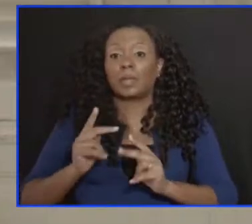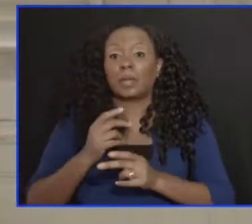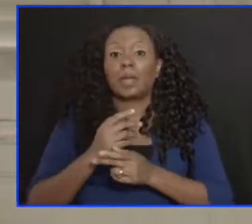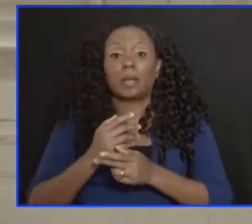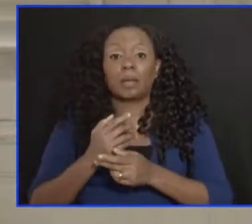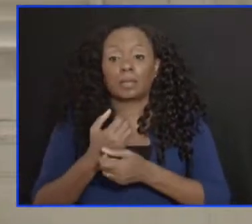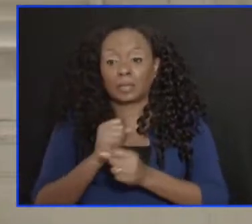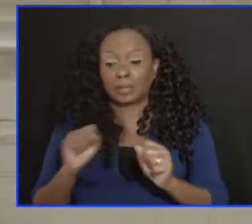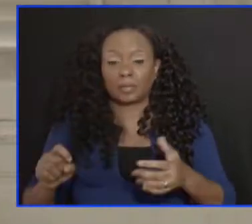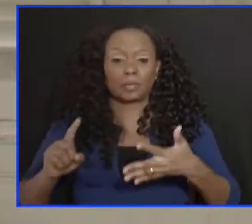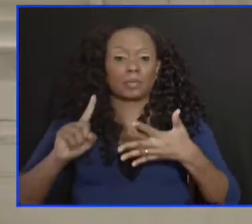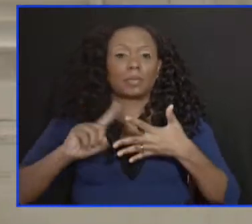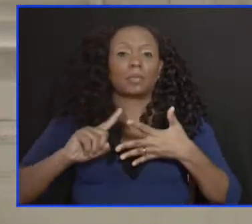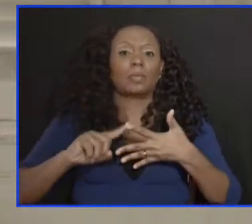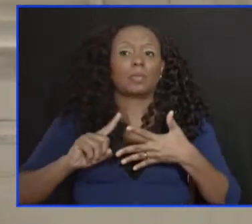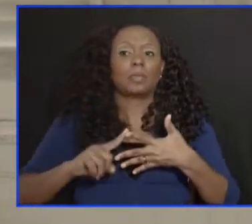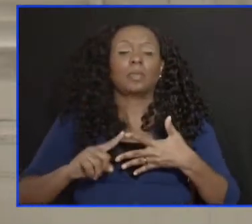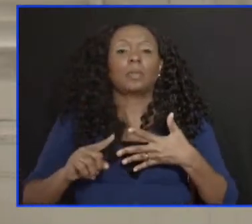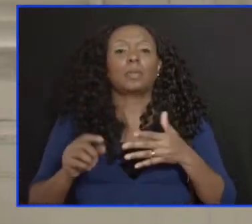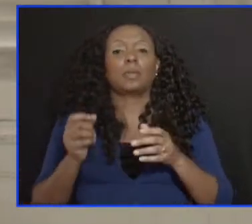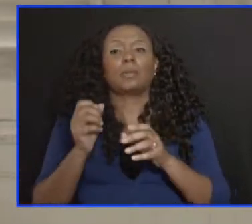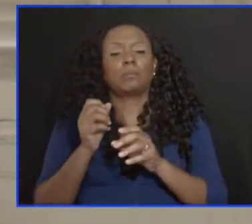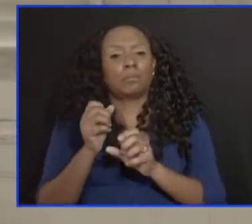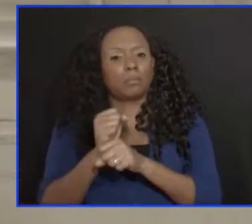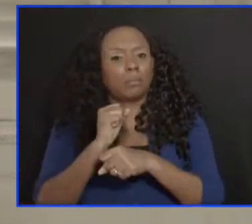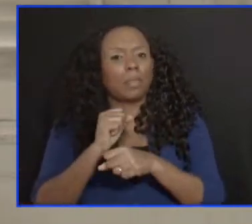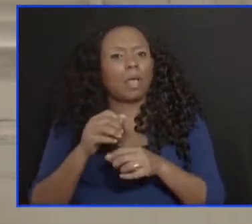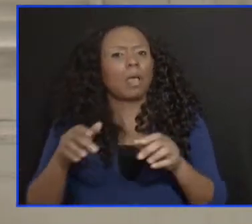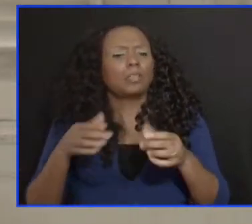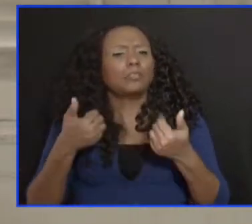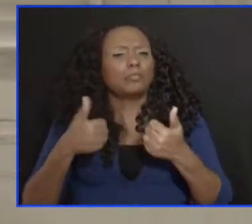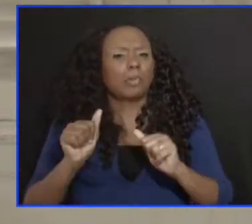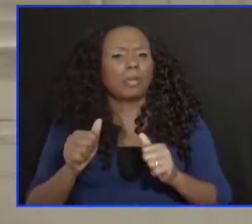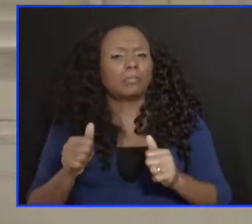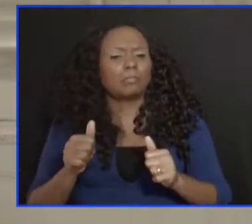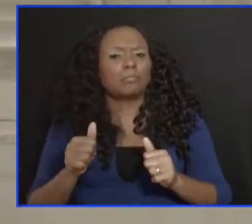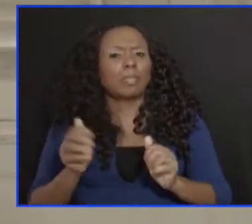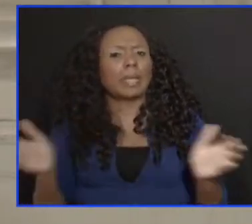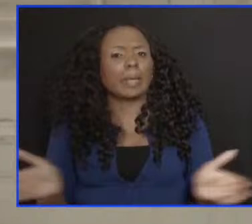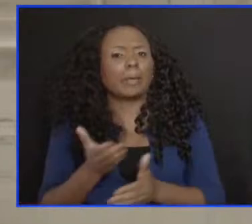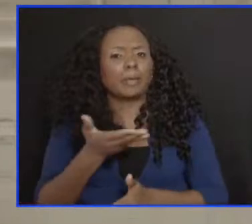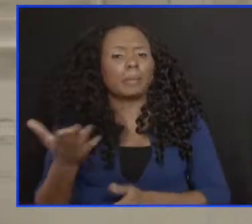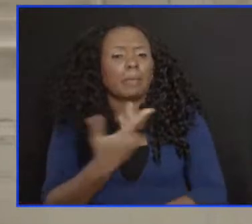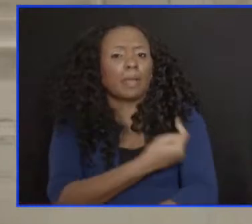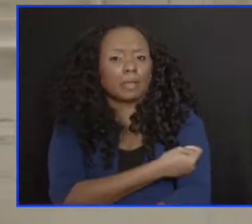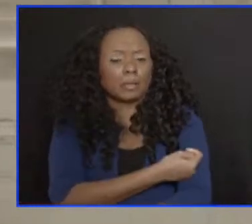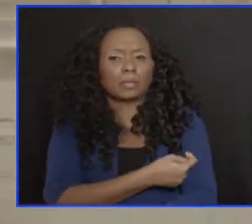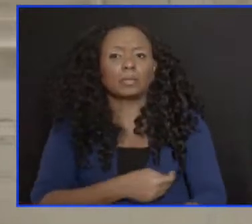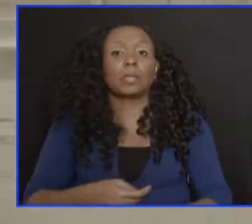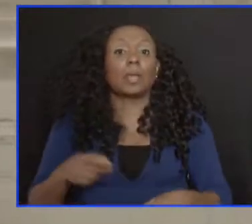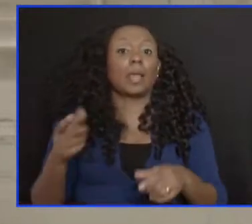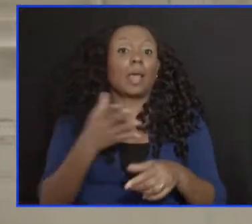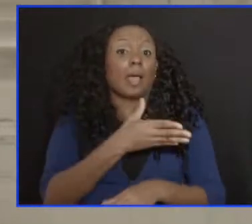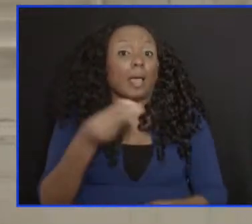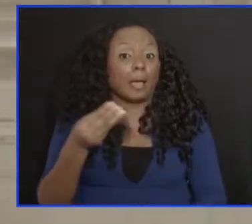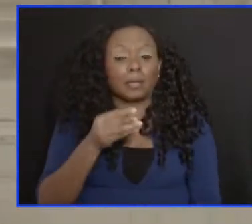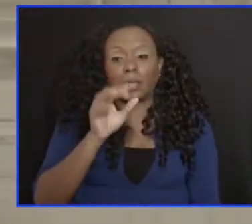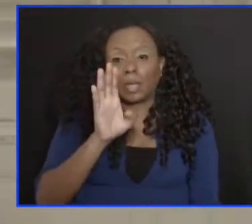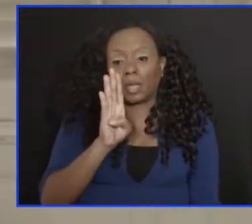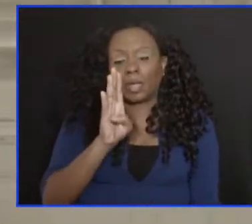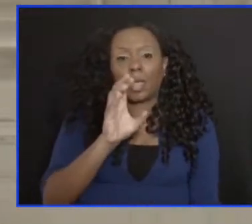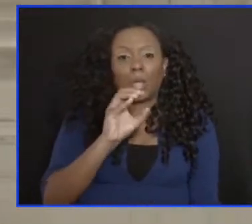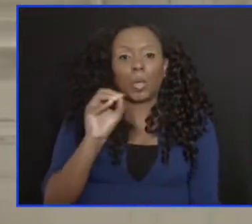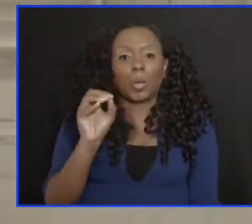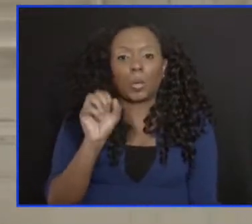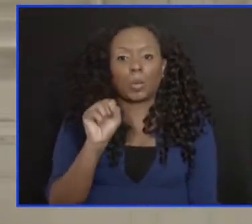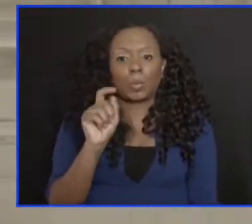I'm begging you, please, try to get them vaccinated. And the important part, getting them boosted so